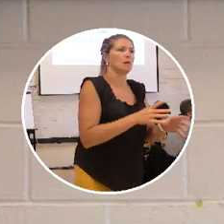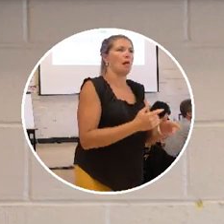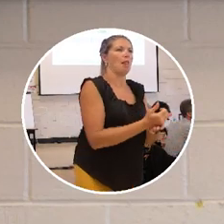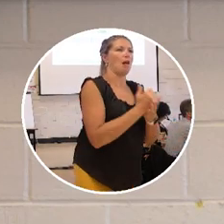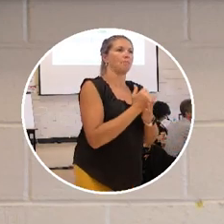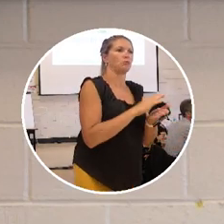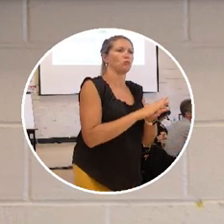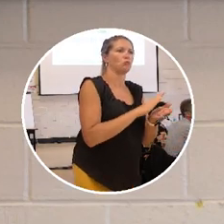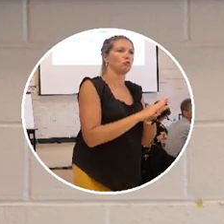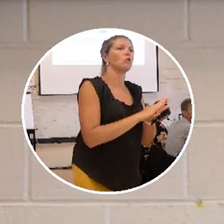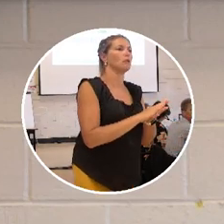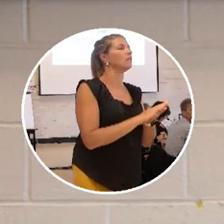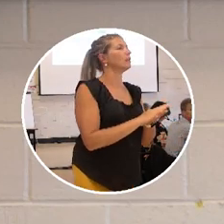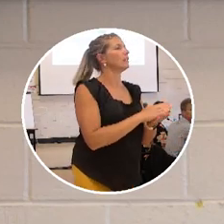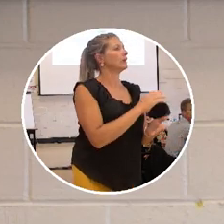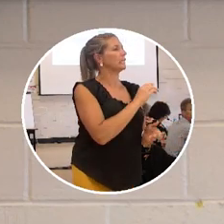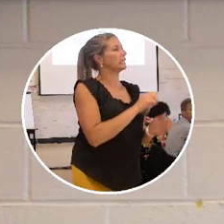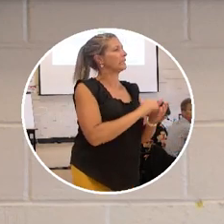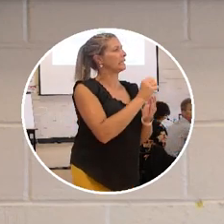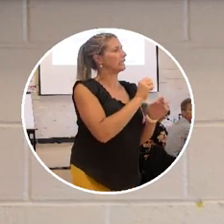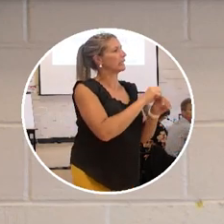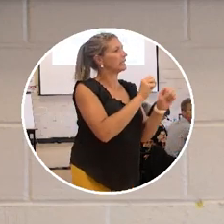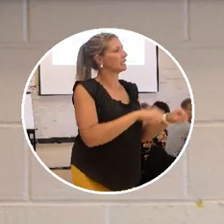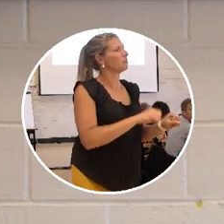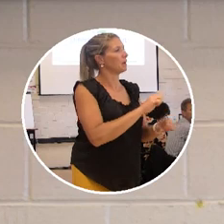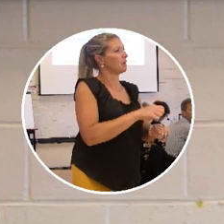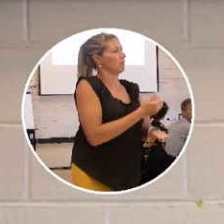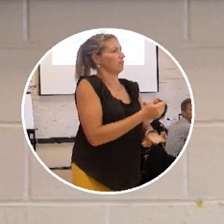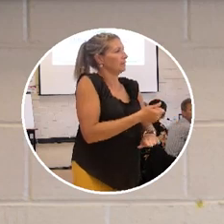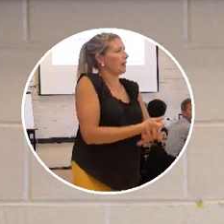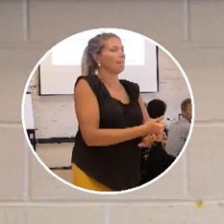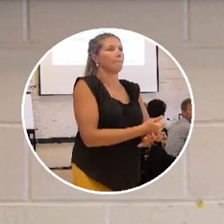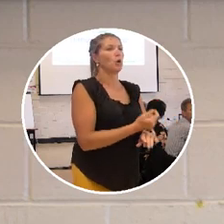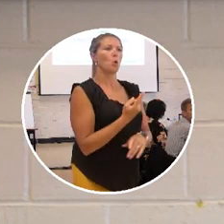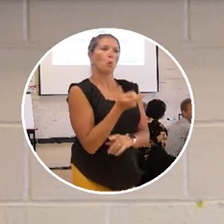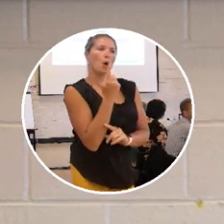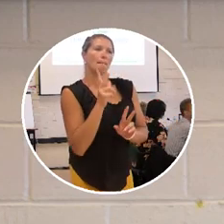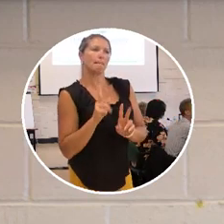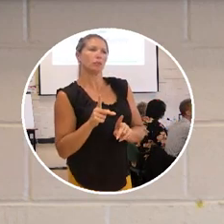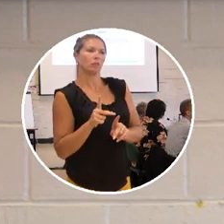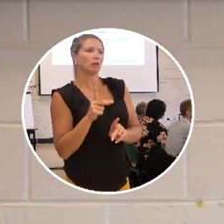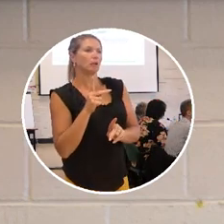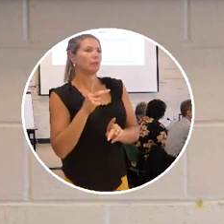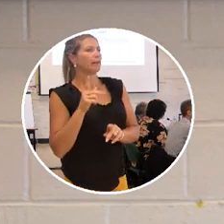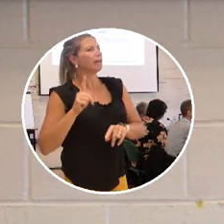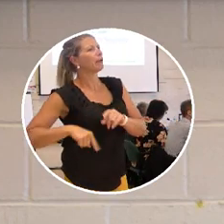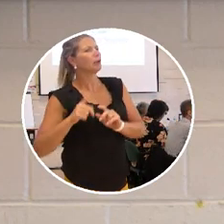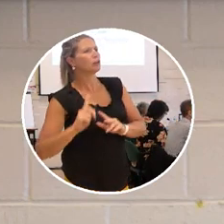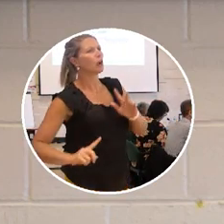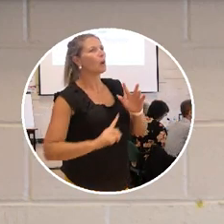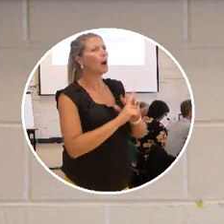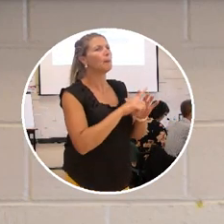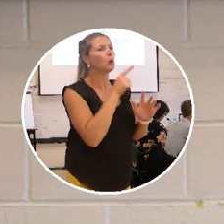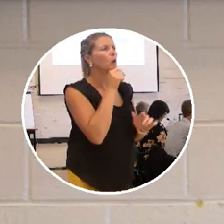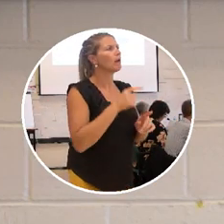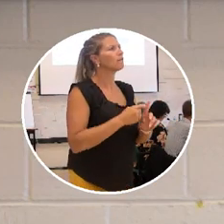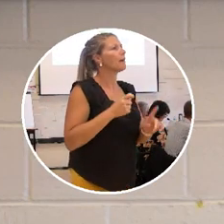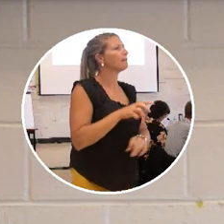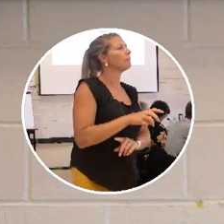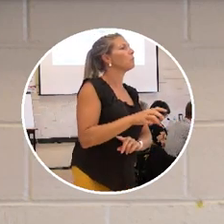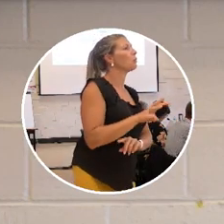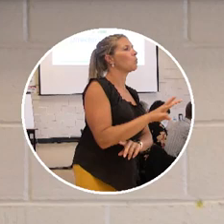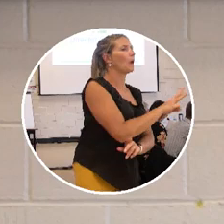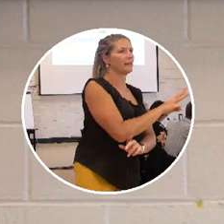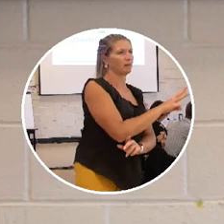system. So welcome, trustees around the province. We only have one that is absent today, a trustee from the West Coast, Pamela Gill. She had a